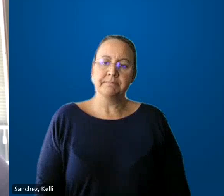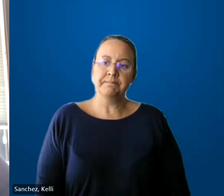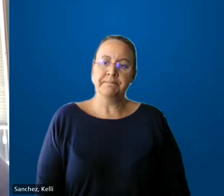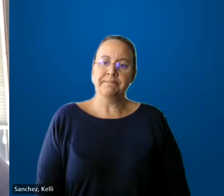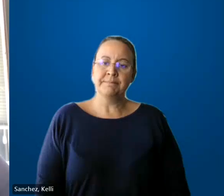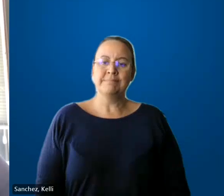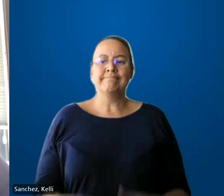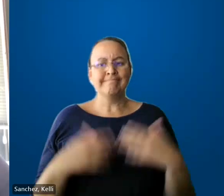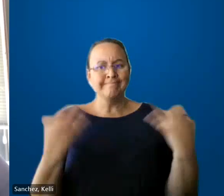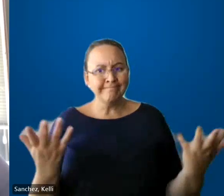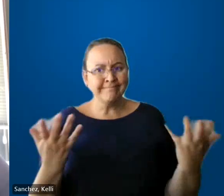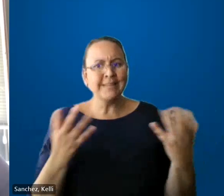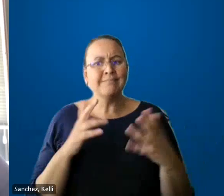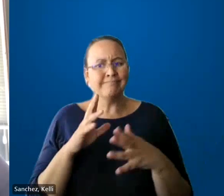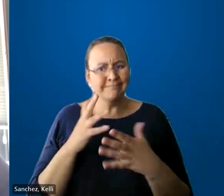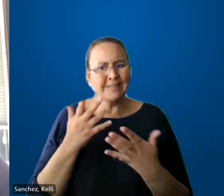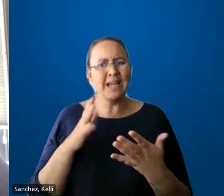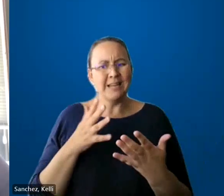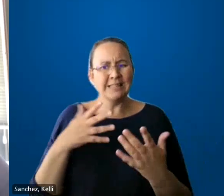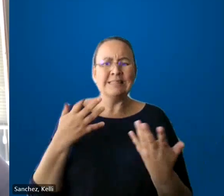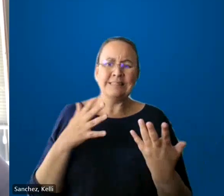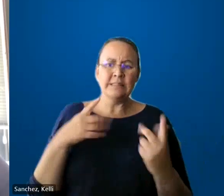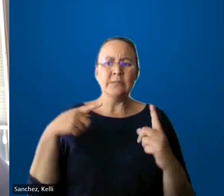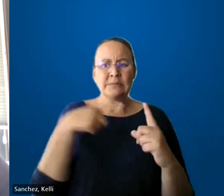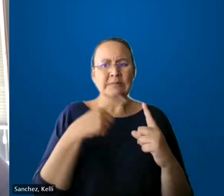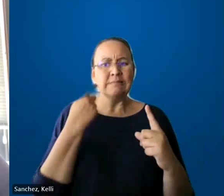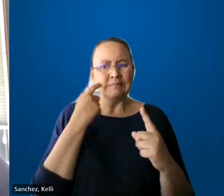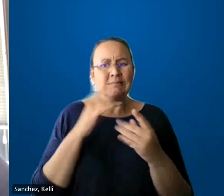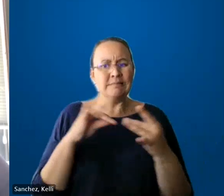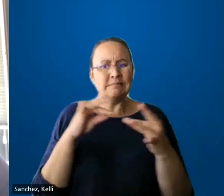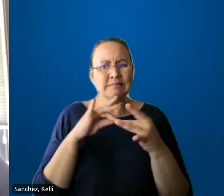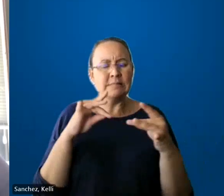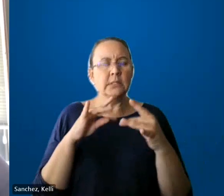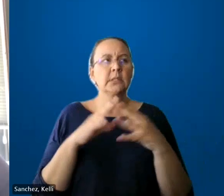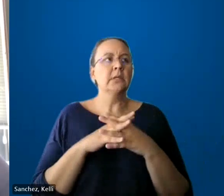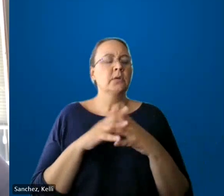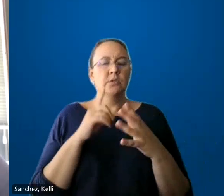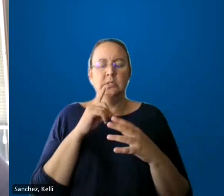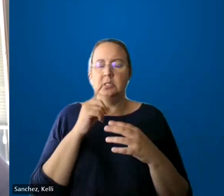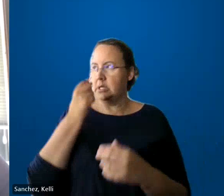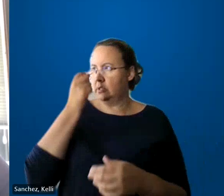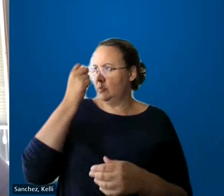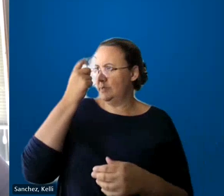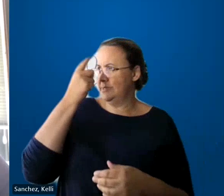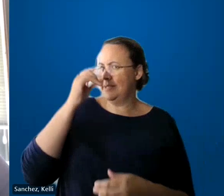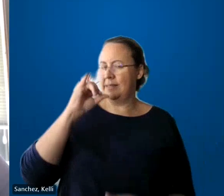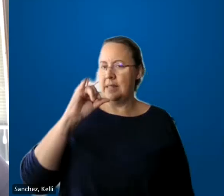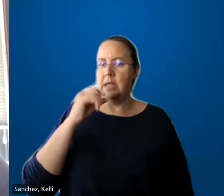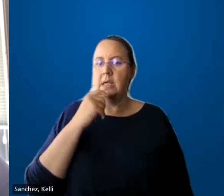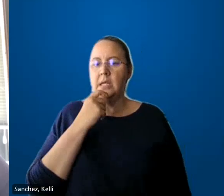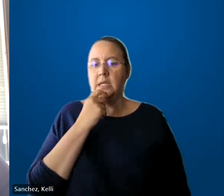what Soraya was saying. Just realizing that